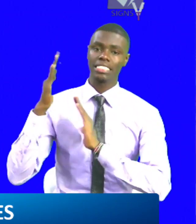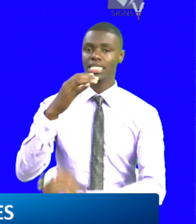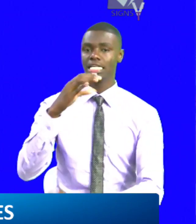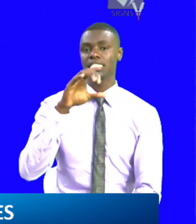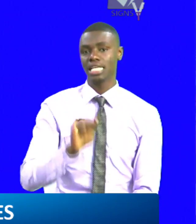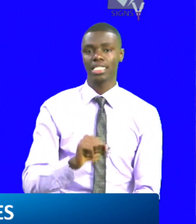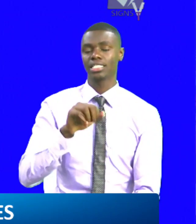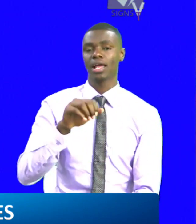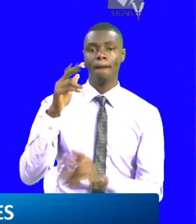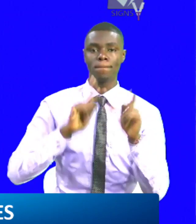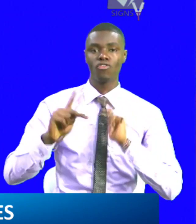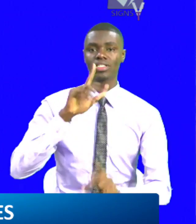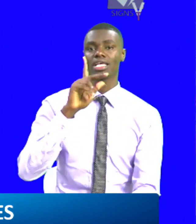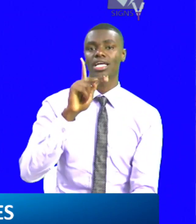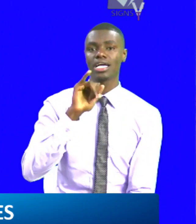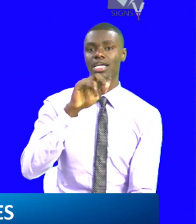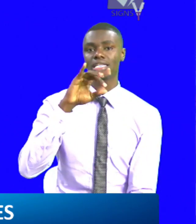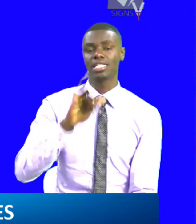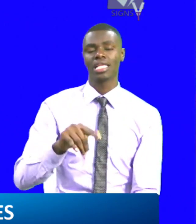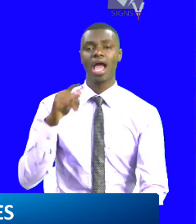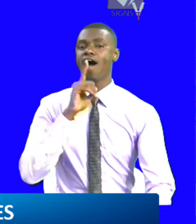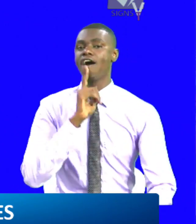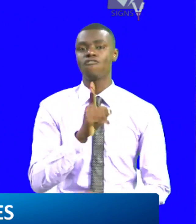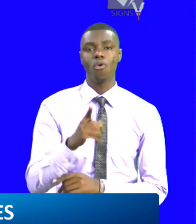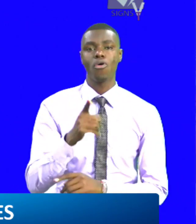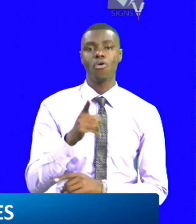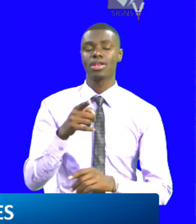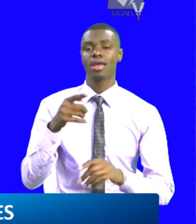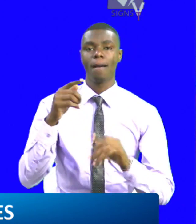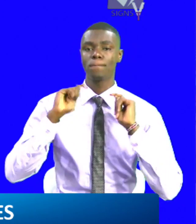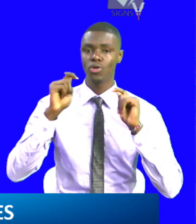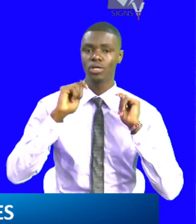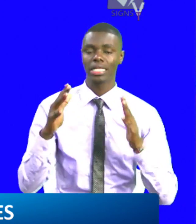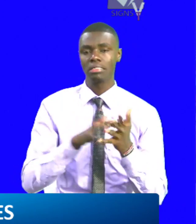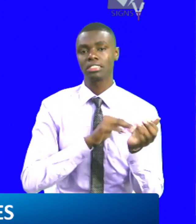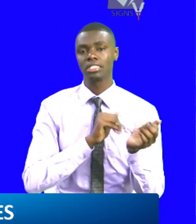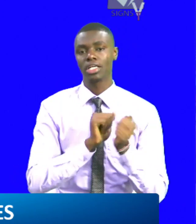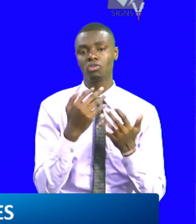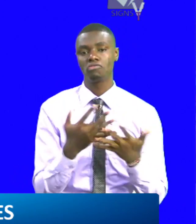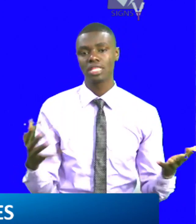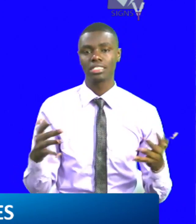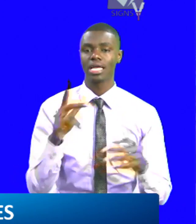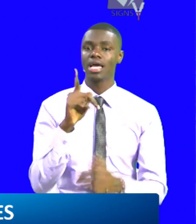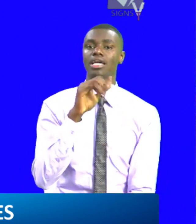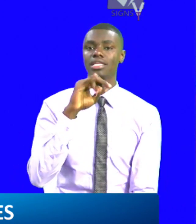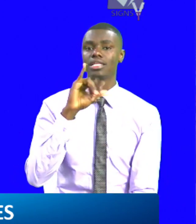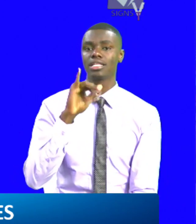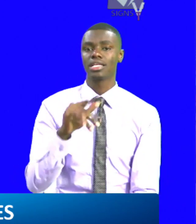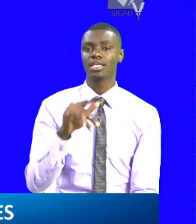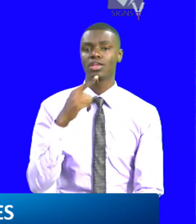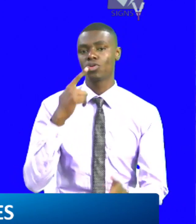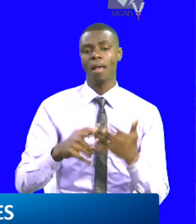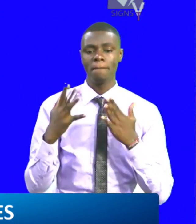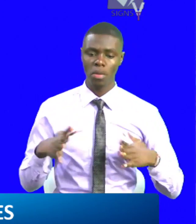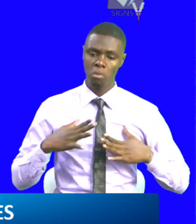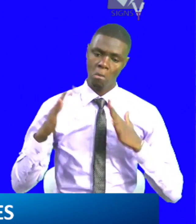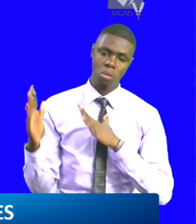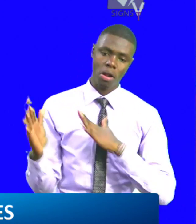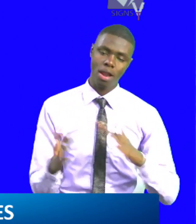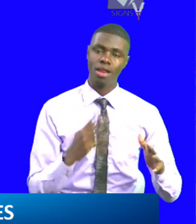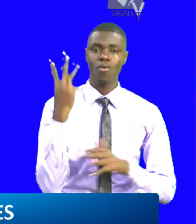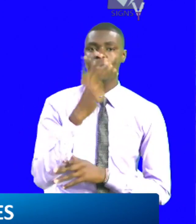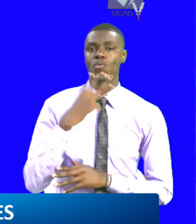And away from that, now to CS Kithure Kindiki warns Azimio protesters against violence and destruction of